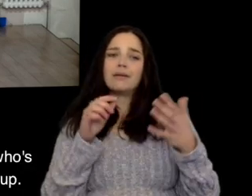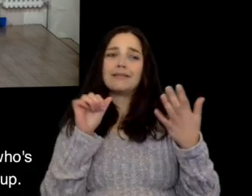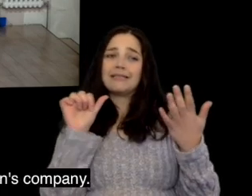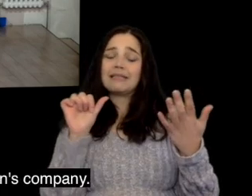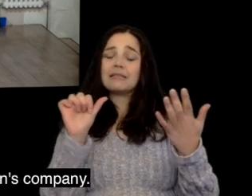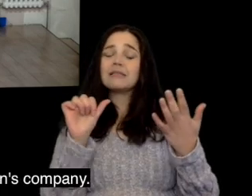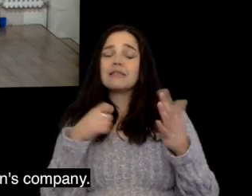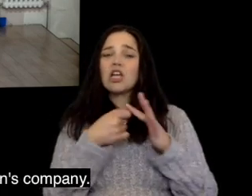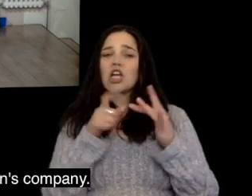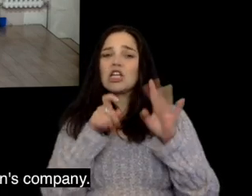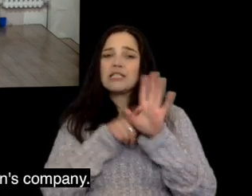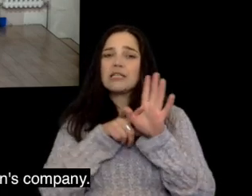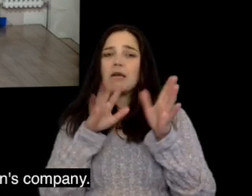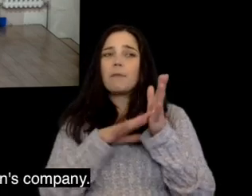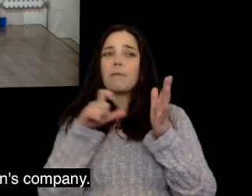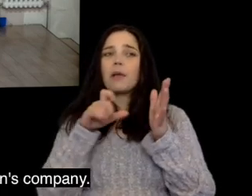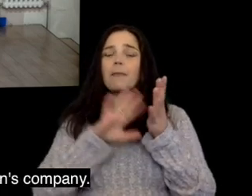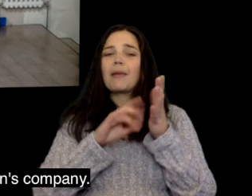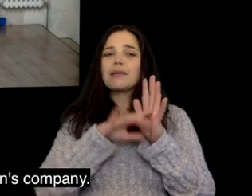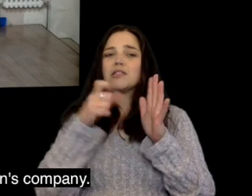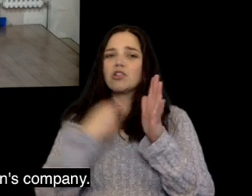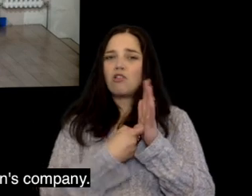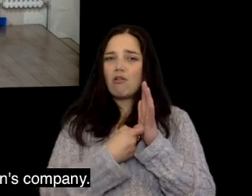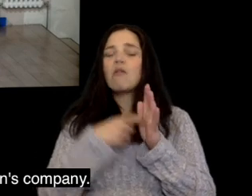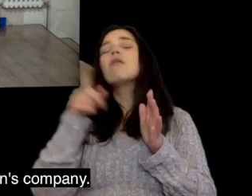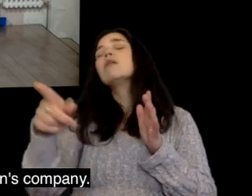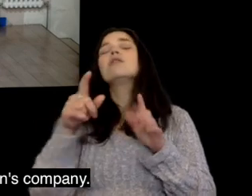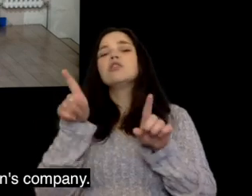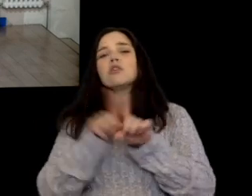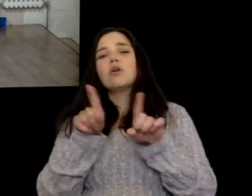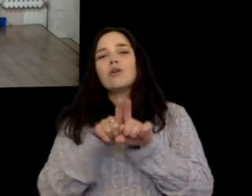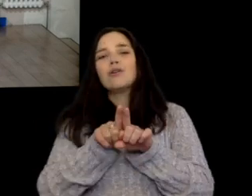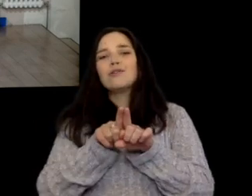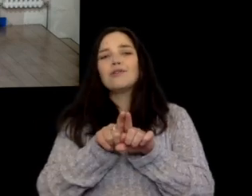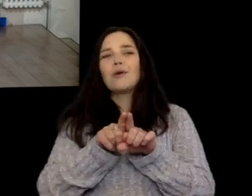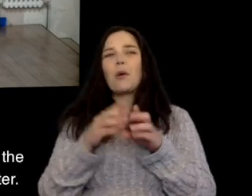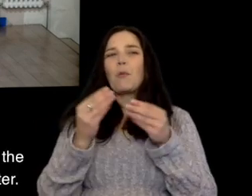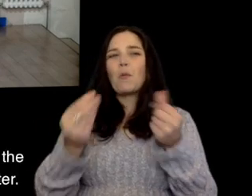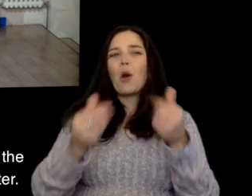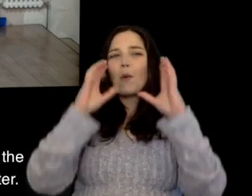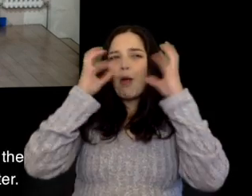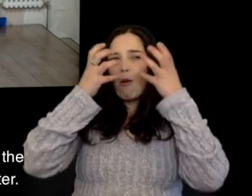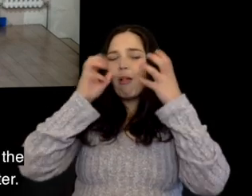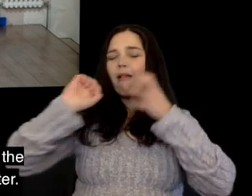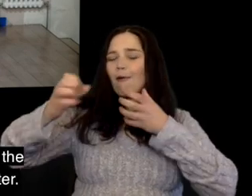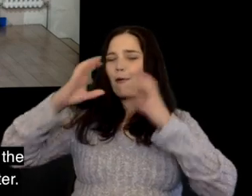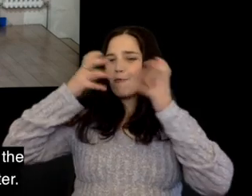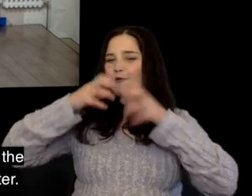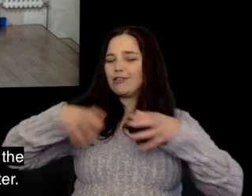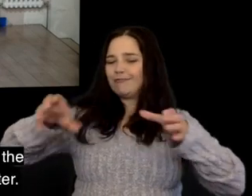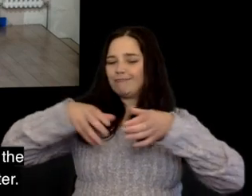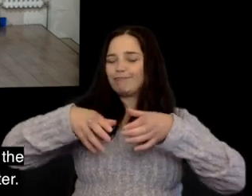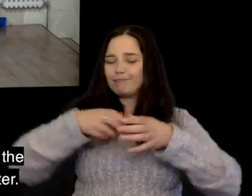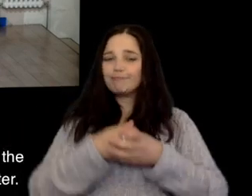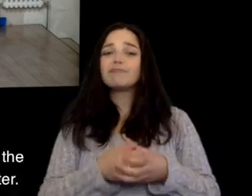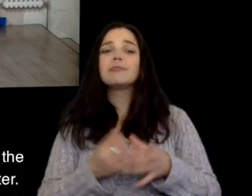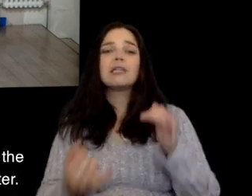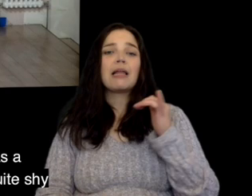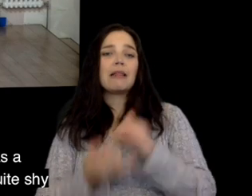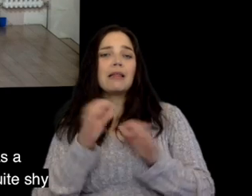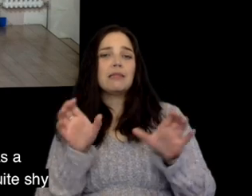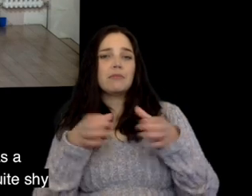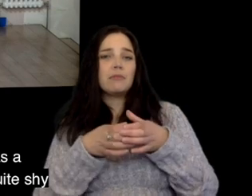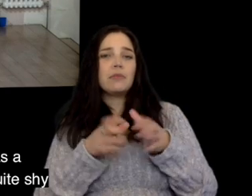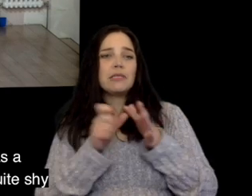And Kirsty McMaster, who's convener of the group. Kirsty is also Brown Owl in our Brownies company. The